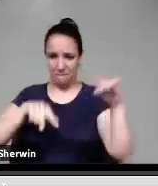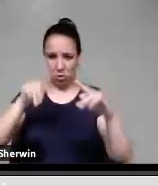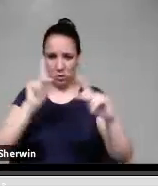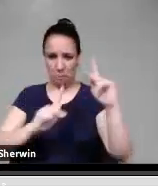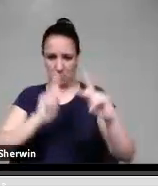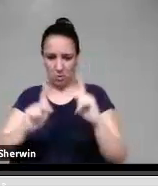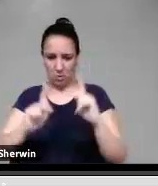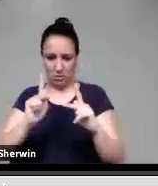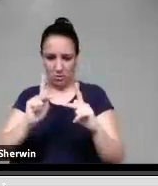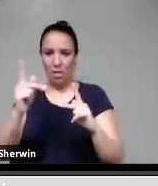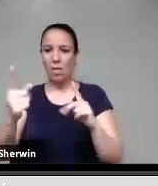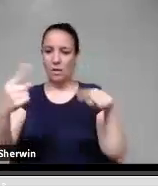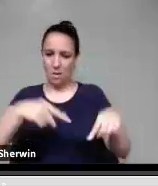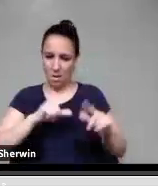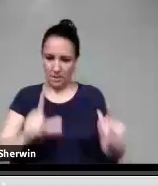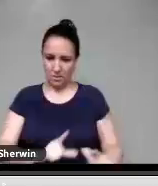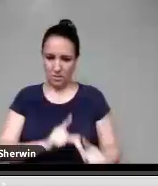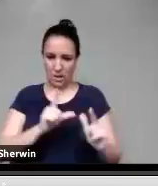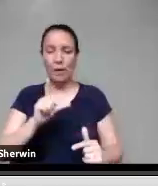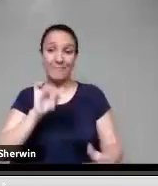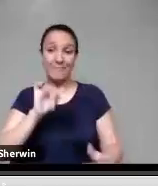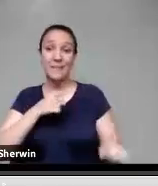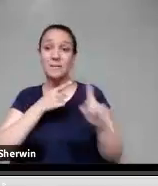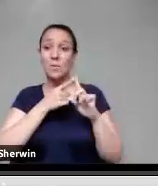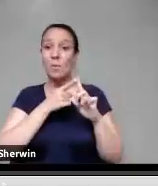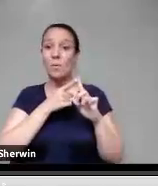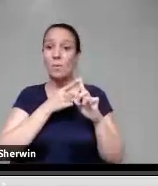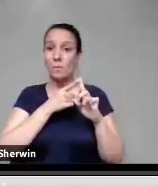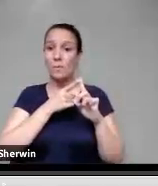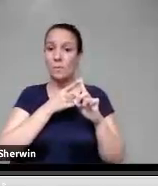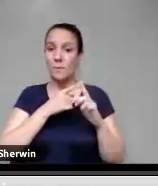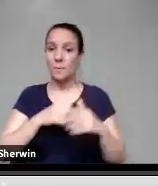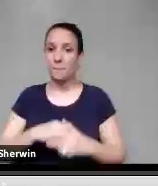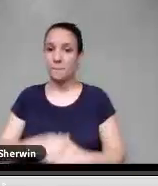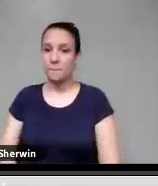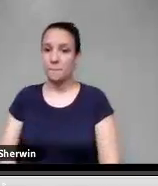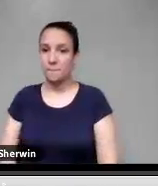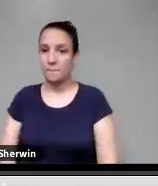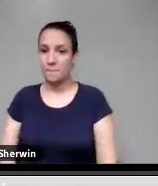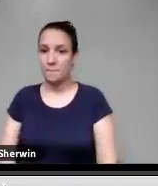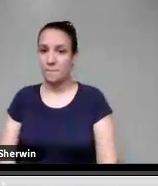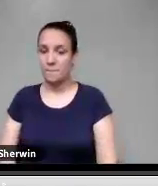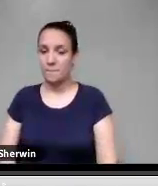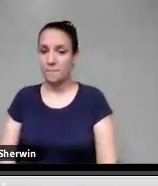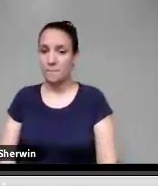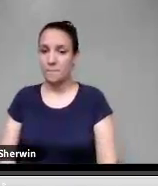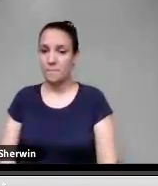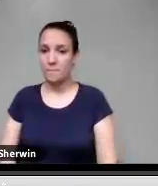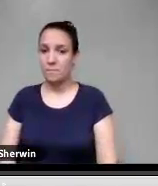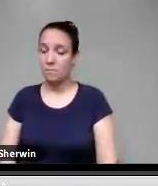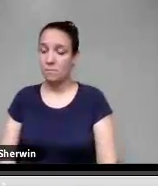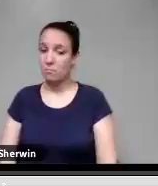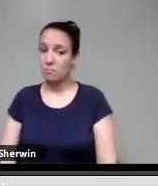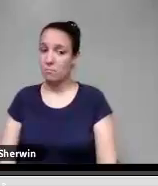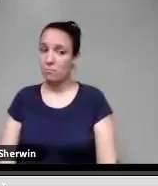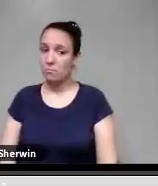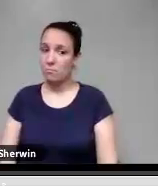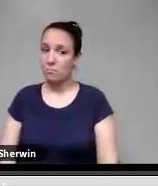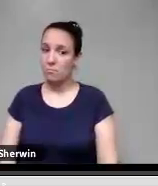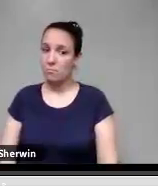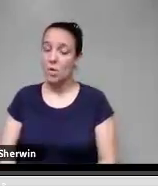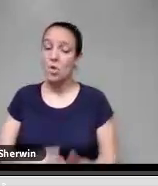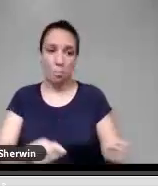making sure we're staying diverse and we're keeping people involved and keeping them engaged. And Alyssa says giving people what they want. And